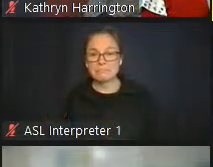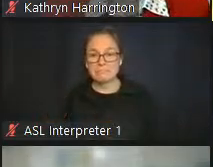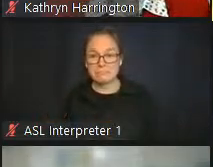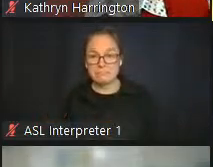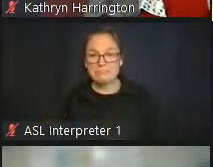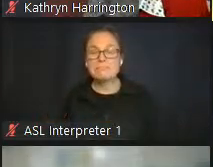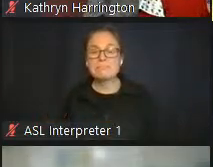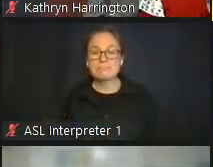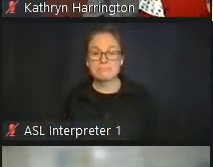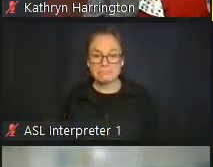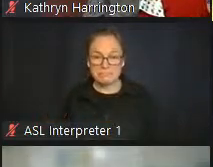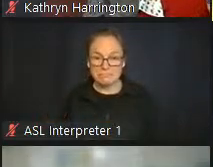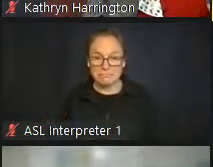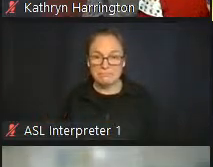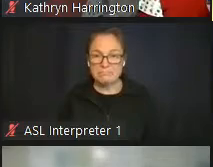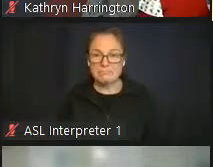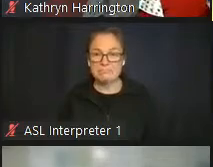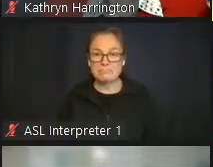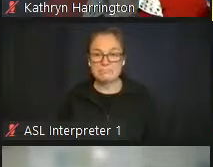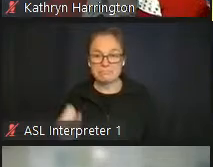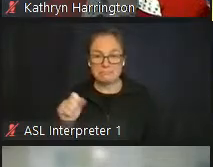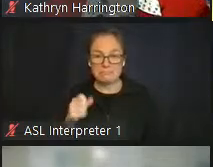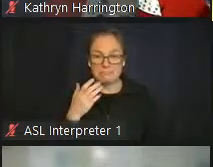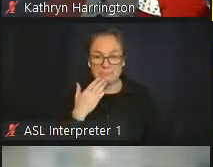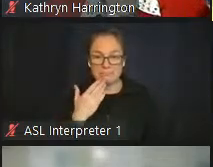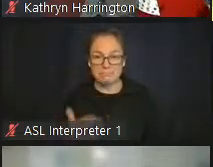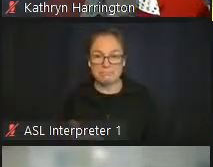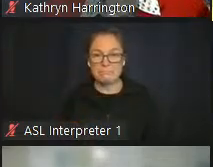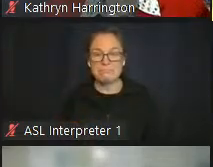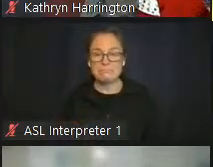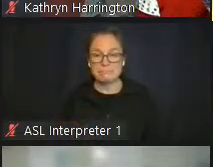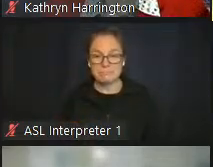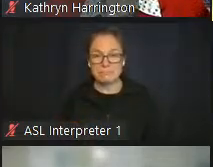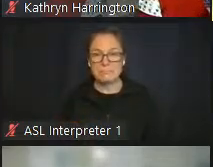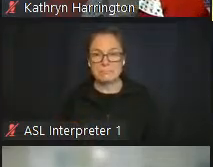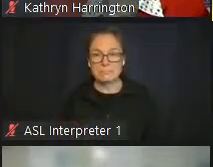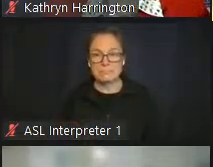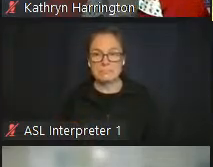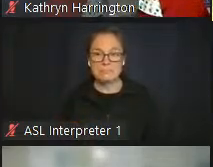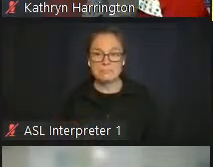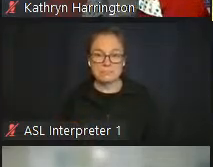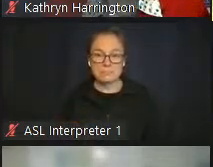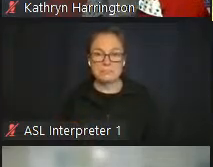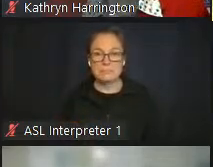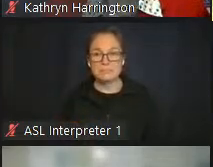Yes, thank you, Chair. I'd like to think that maybe we could